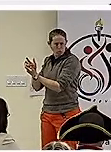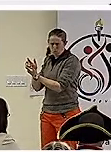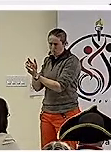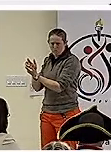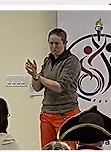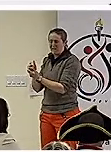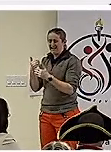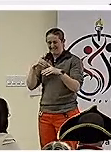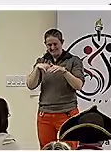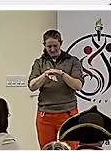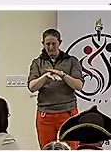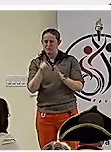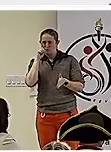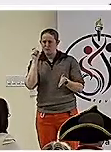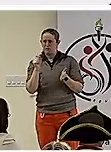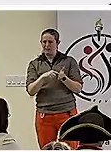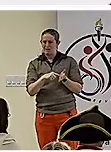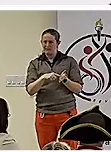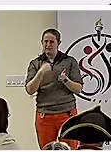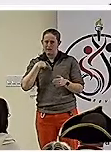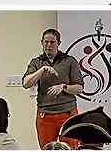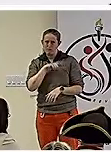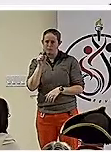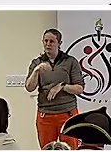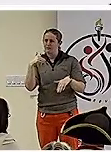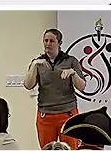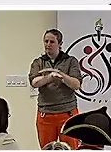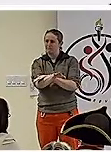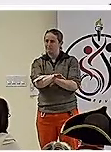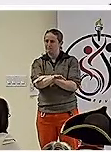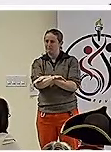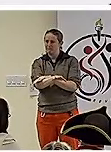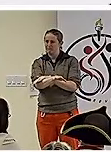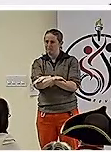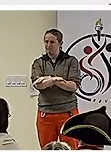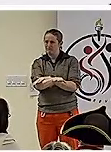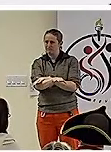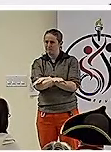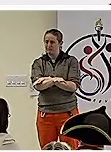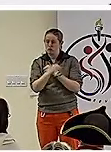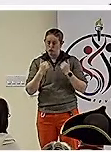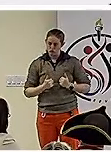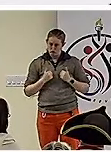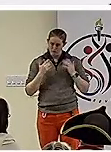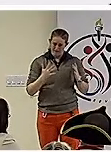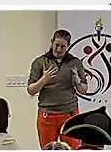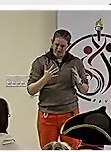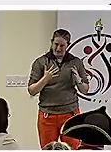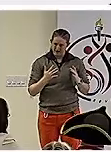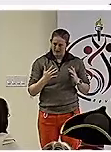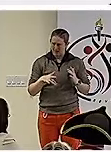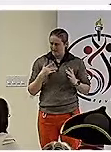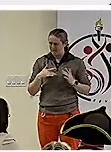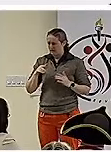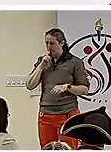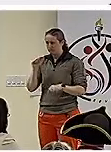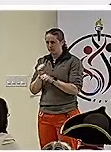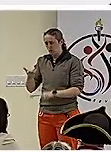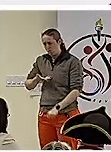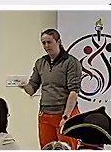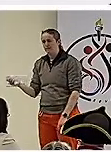about recognizing that we've always belonged here. It's the difference between surviving in a space and then feeling welcomed in